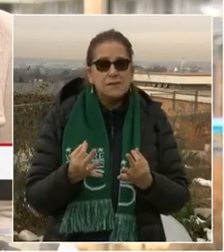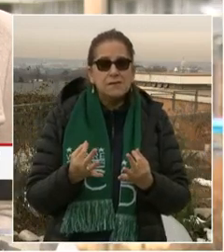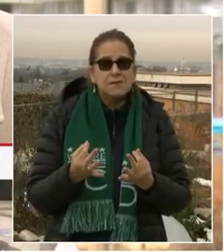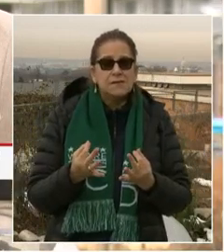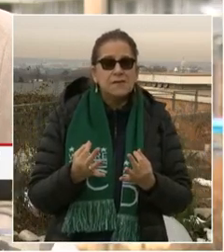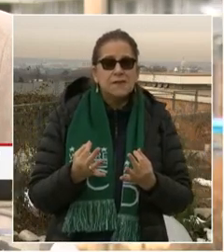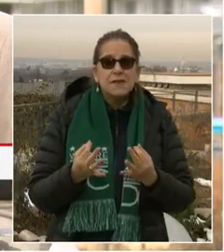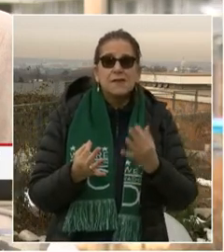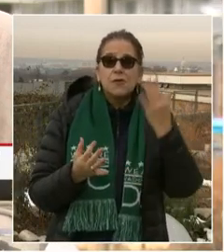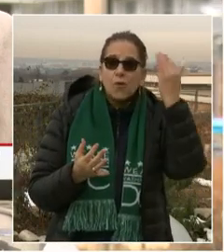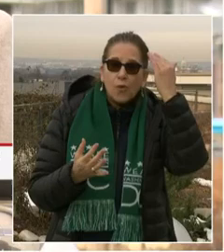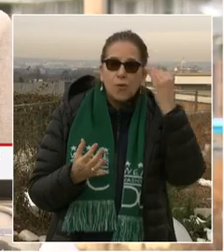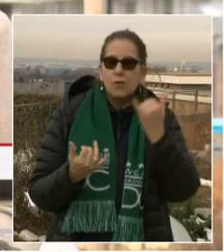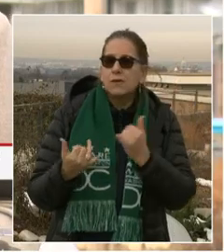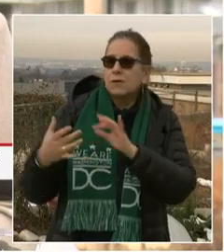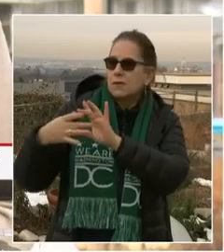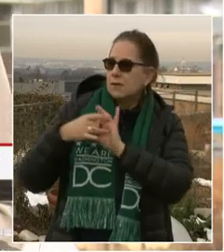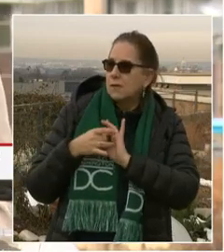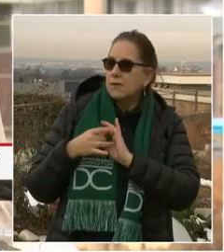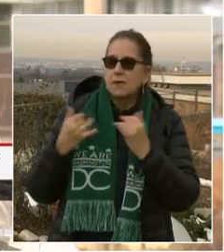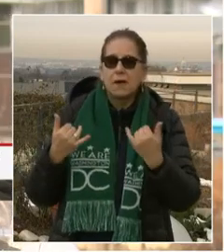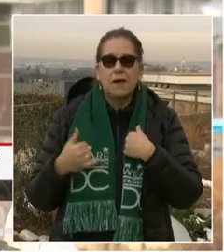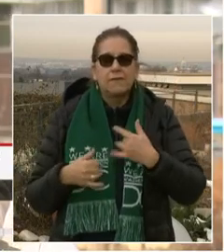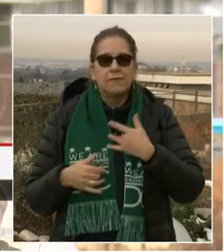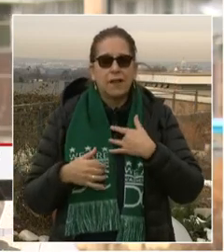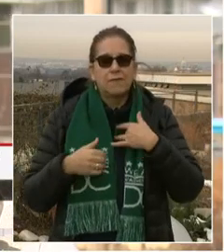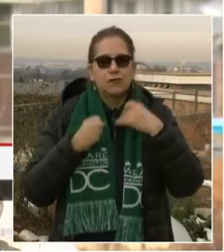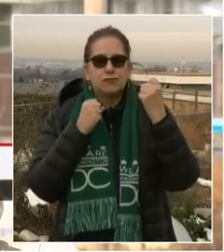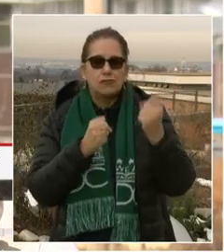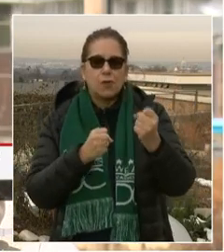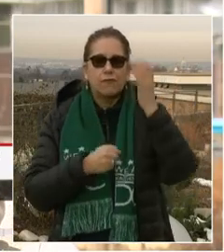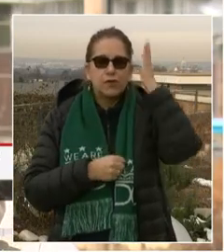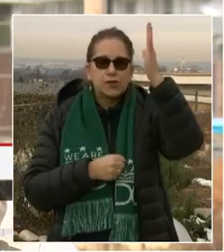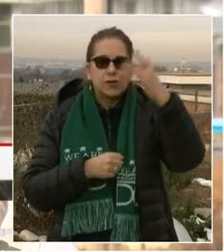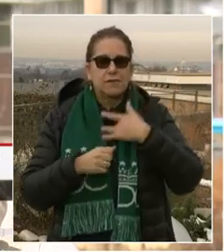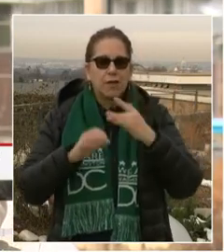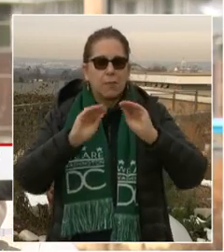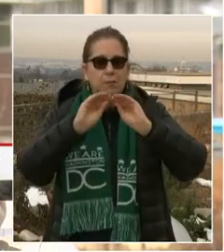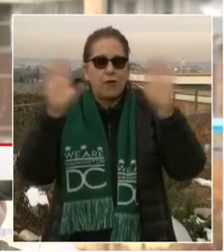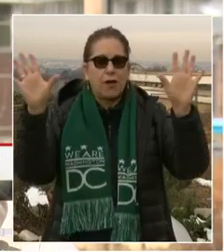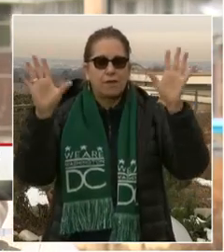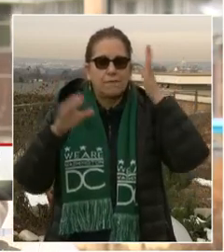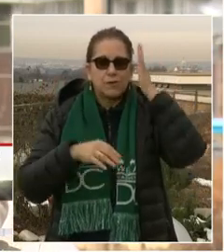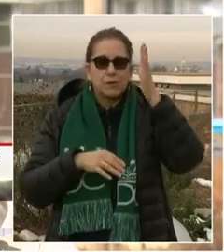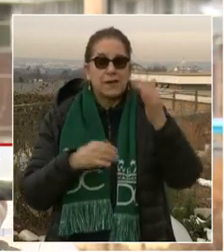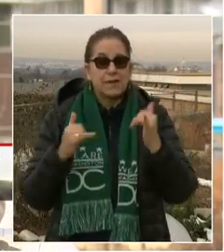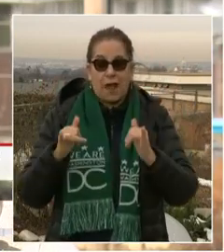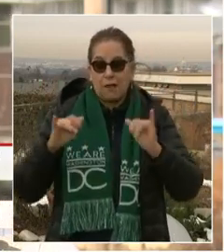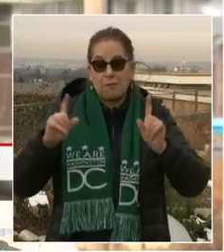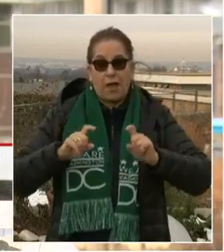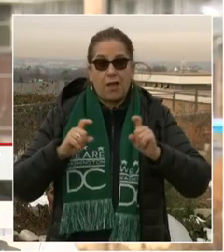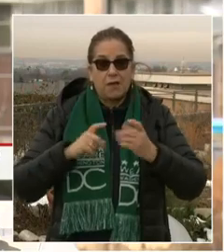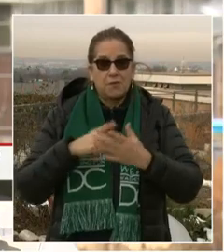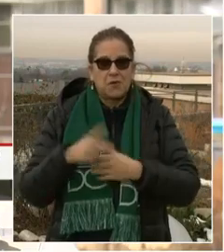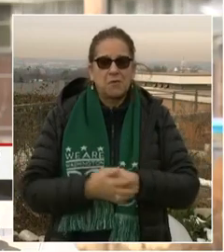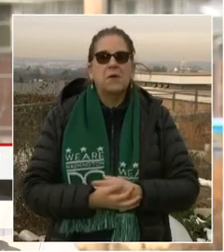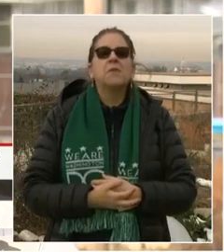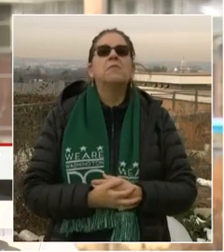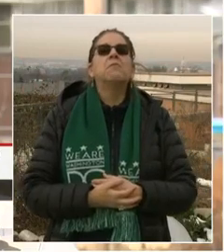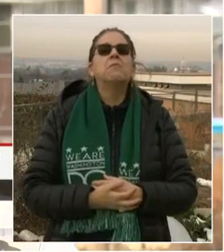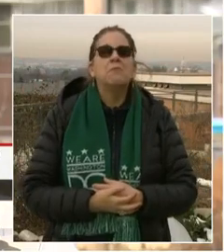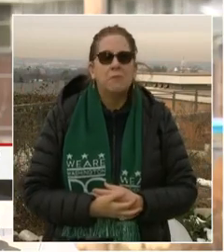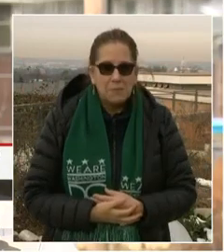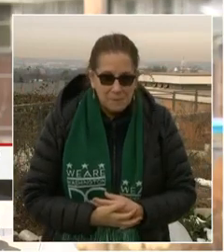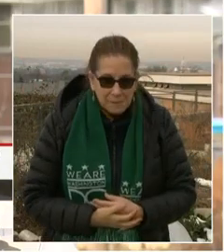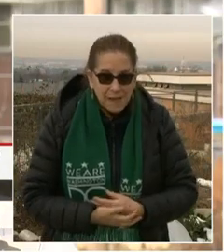by direct cash transfers like this pilot, enables women and families to have the autonomy that it